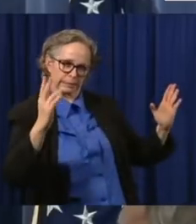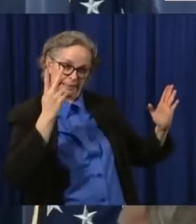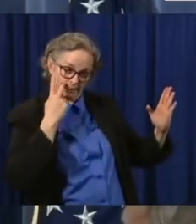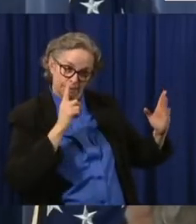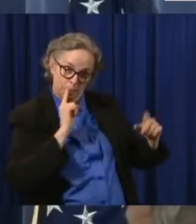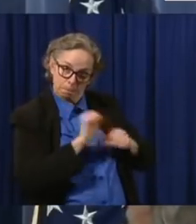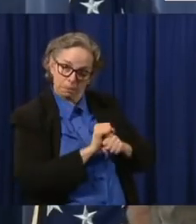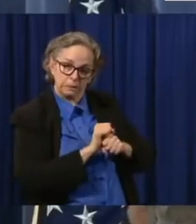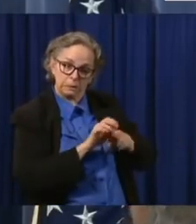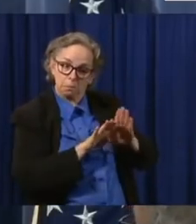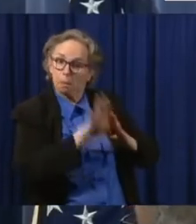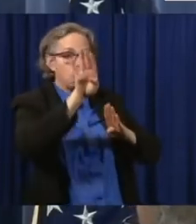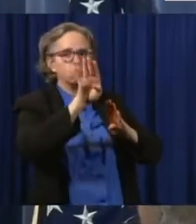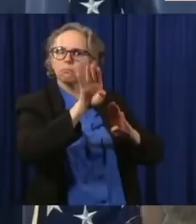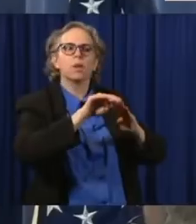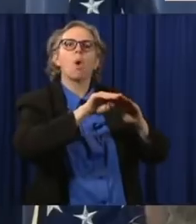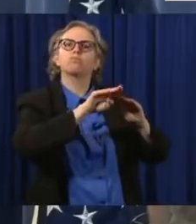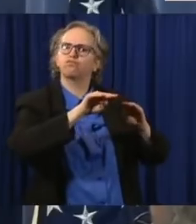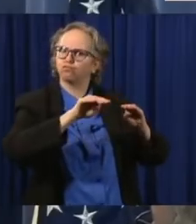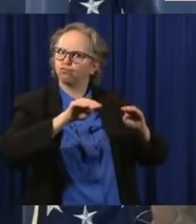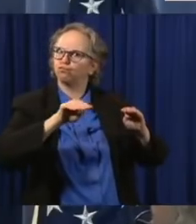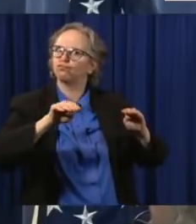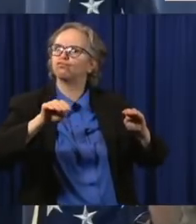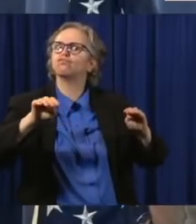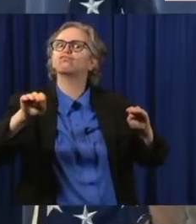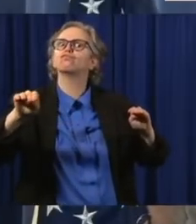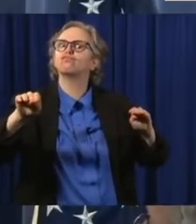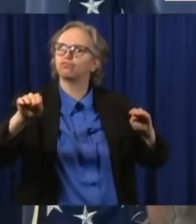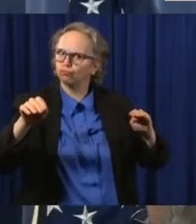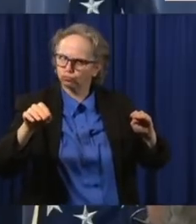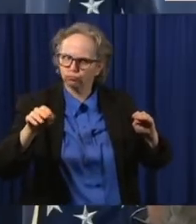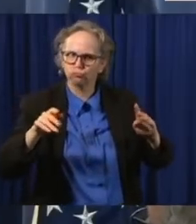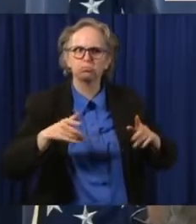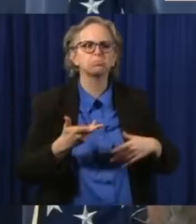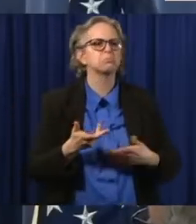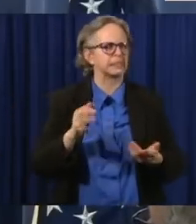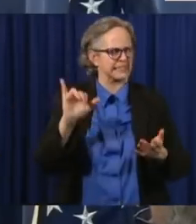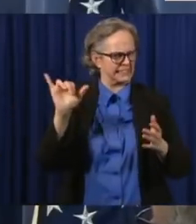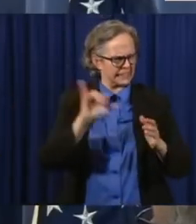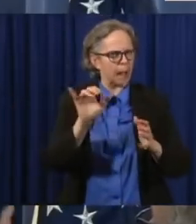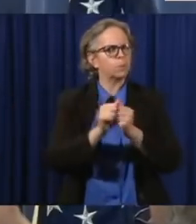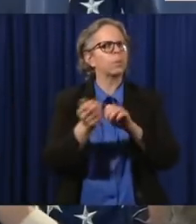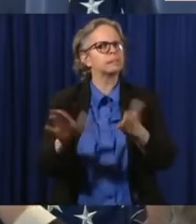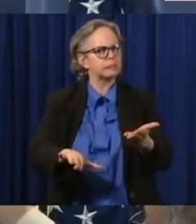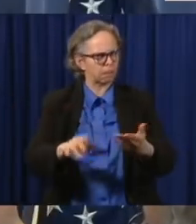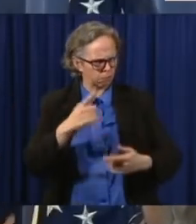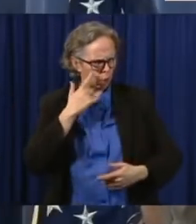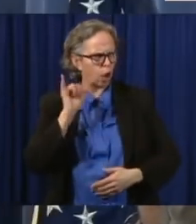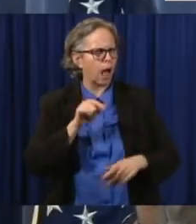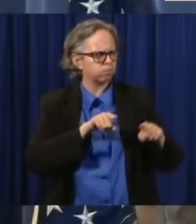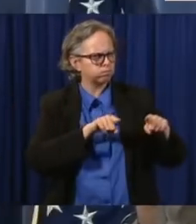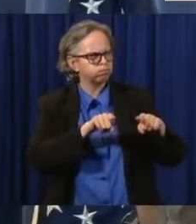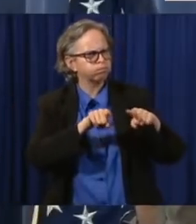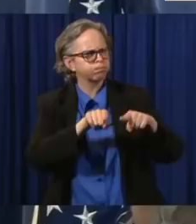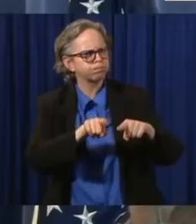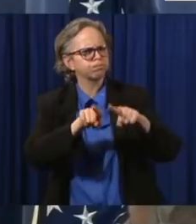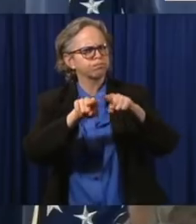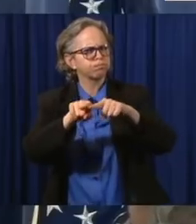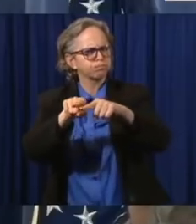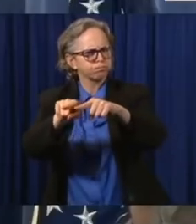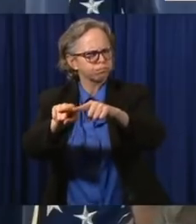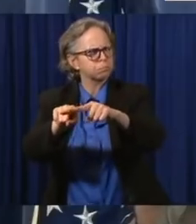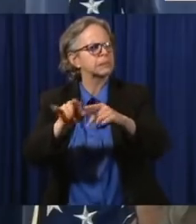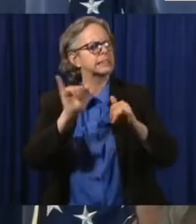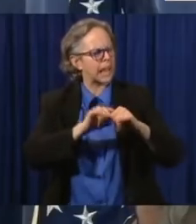fairly flat. Same way with deaths and in cases, you'll see the same thing.